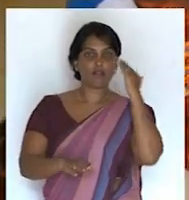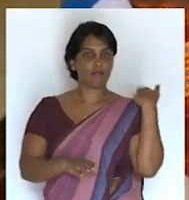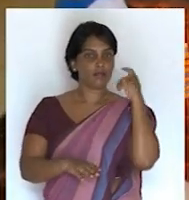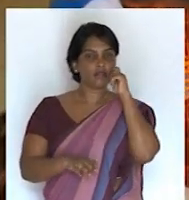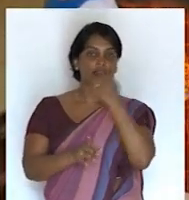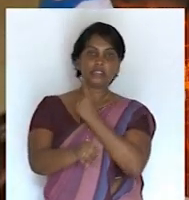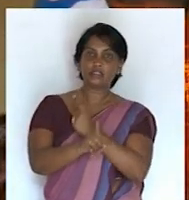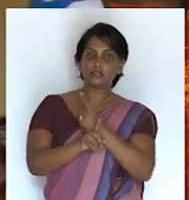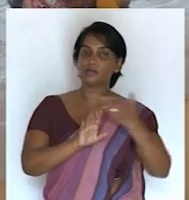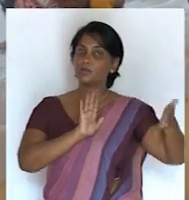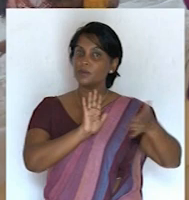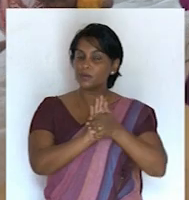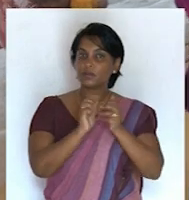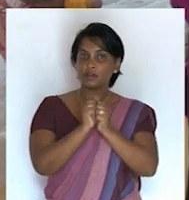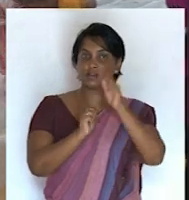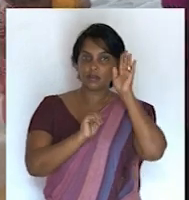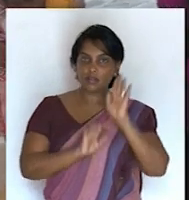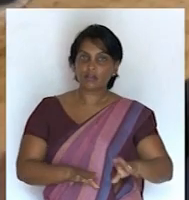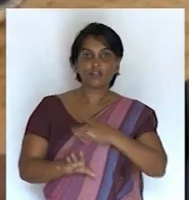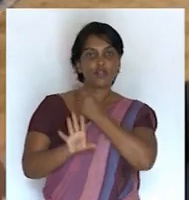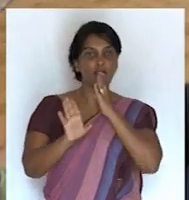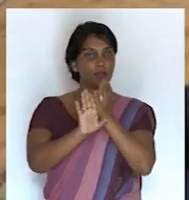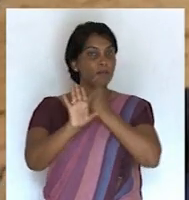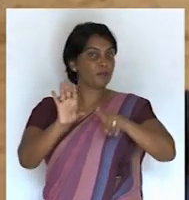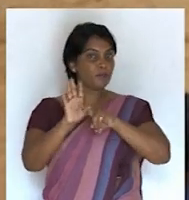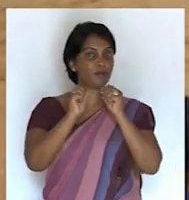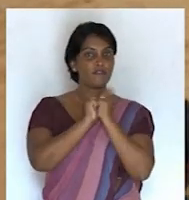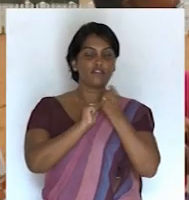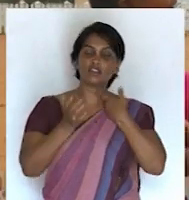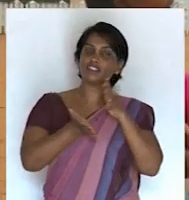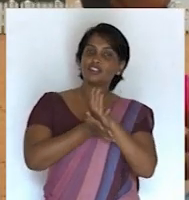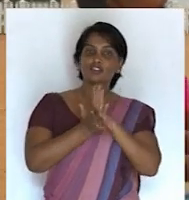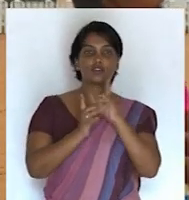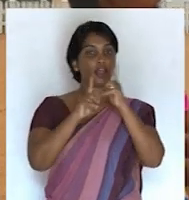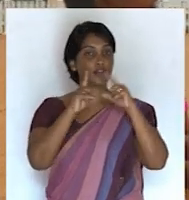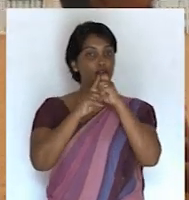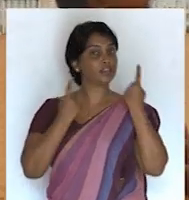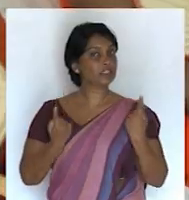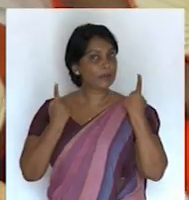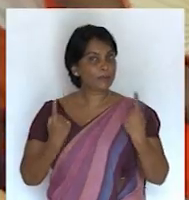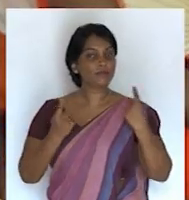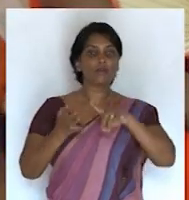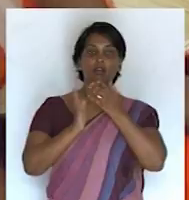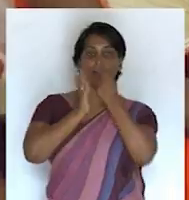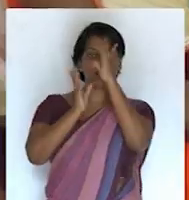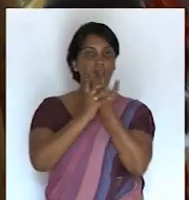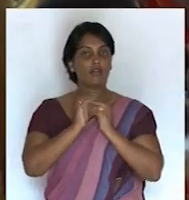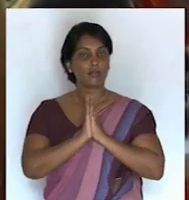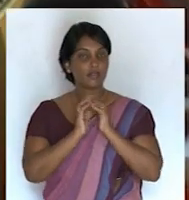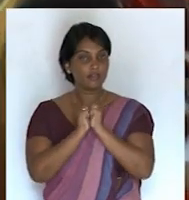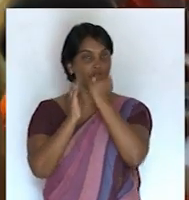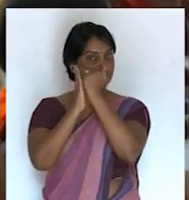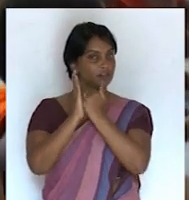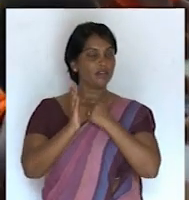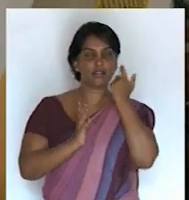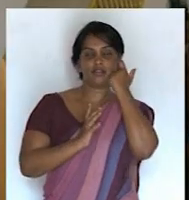training programs, educational journeys, and religious programs. These activities have very much improved